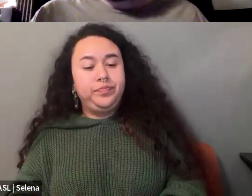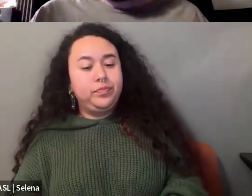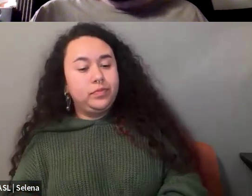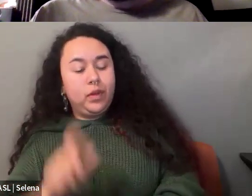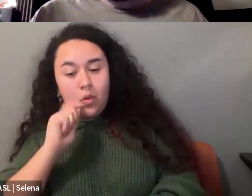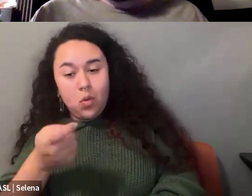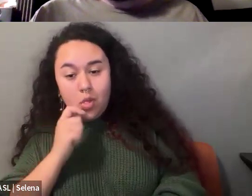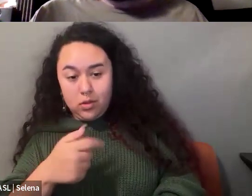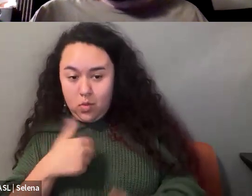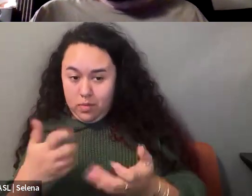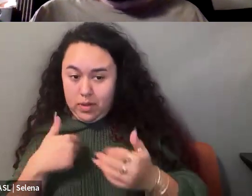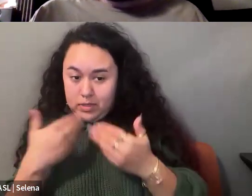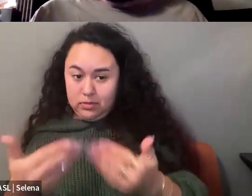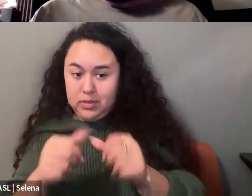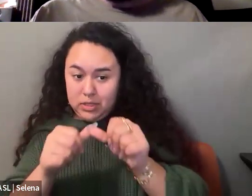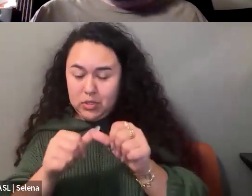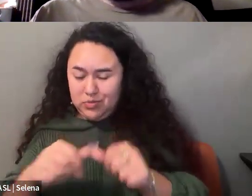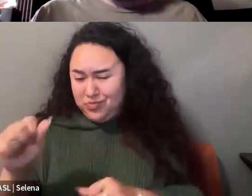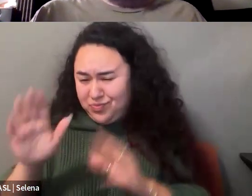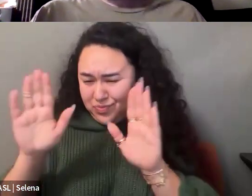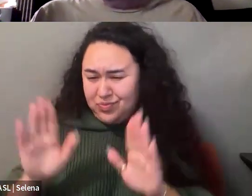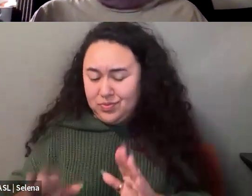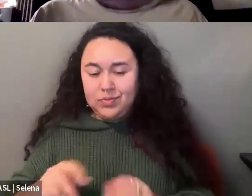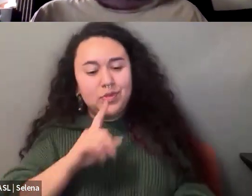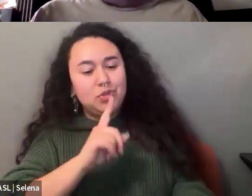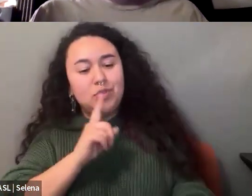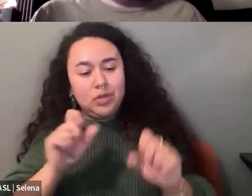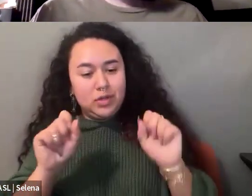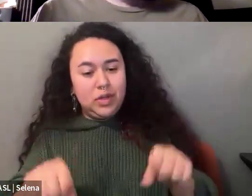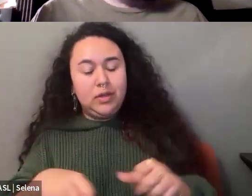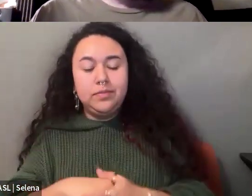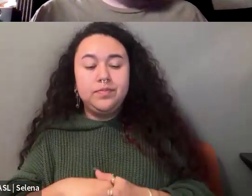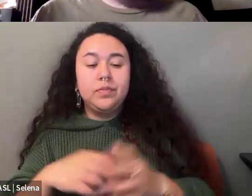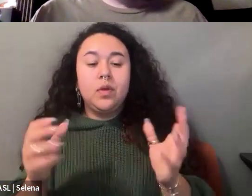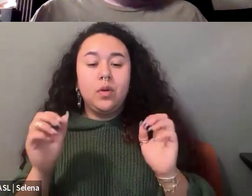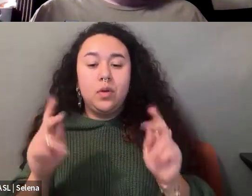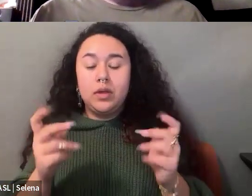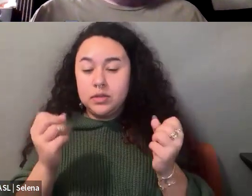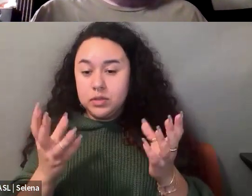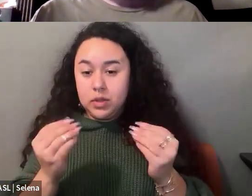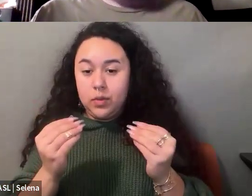Cool. Do you want me to continue then? Yeah, that would be great. Oh, sure. Yeah, so